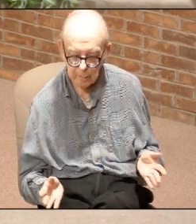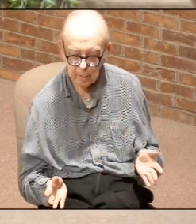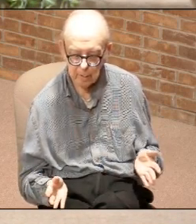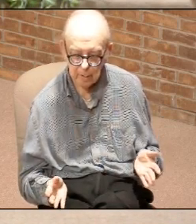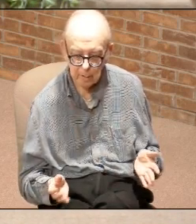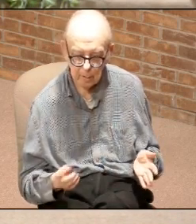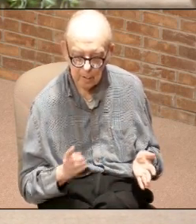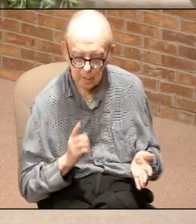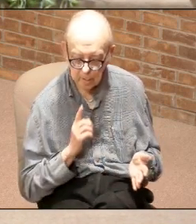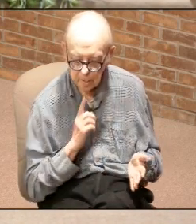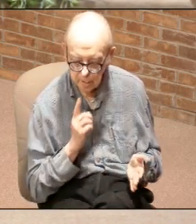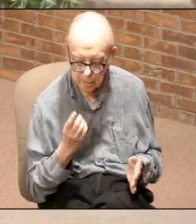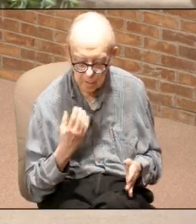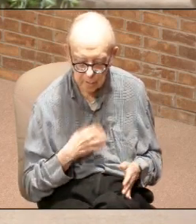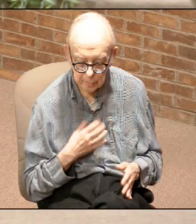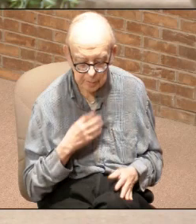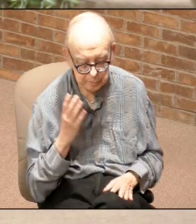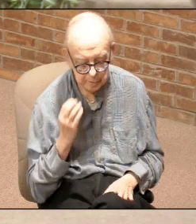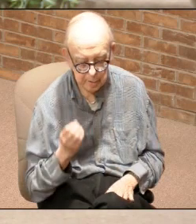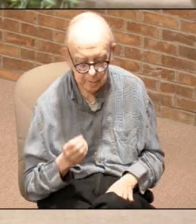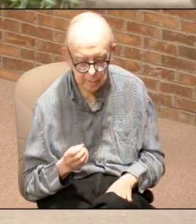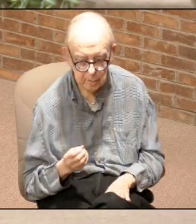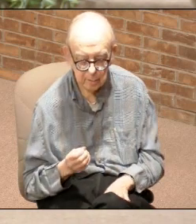it is just an awesome experience